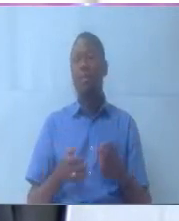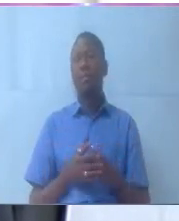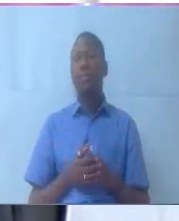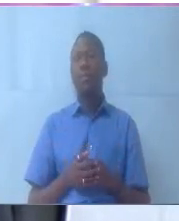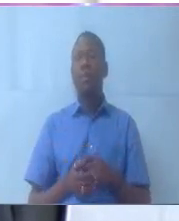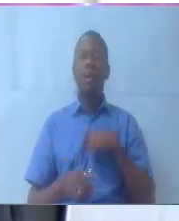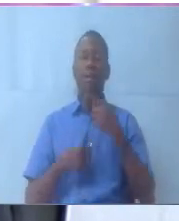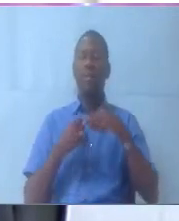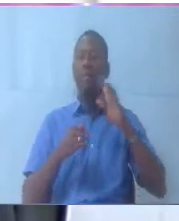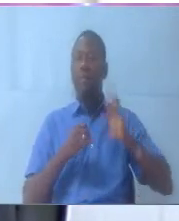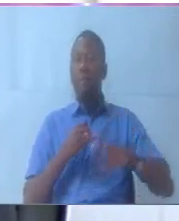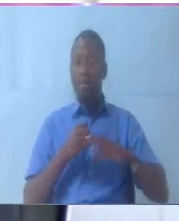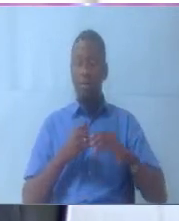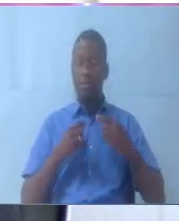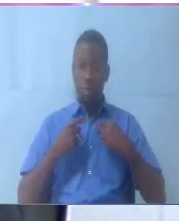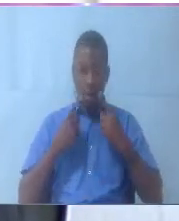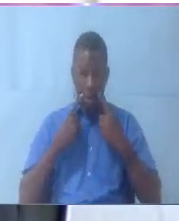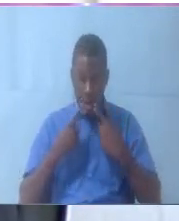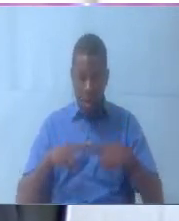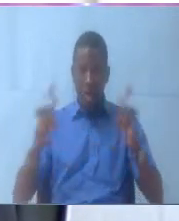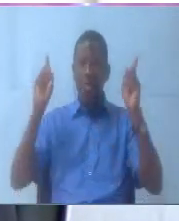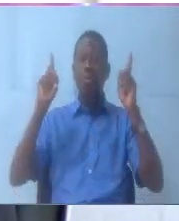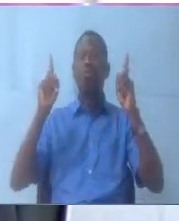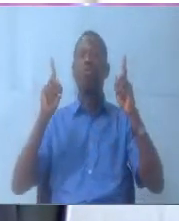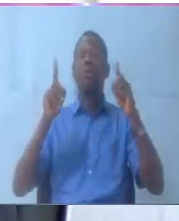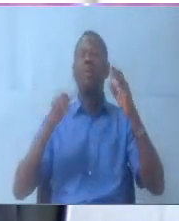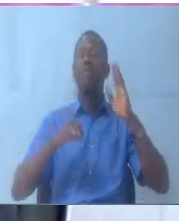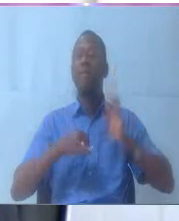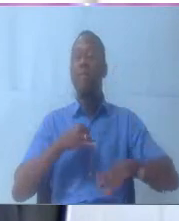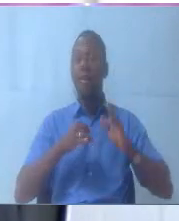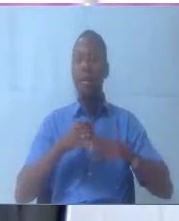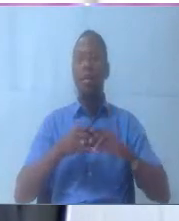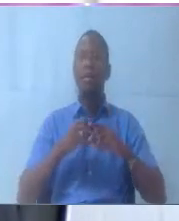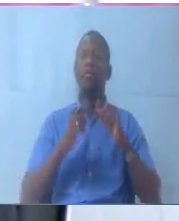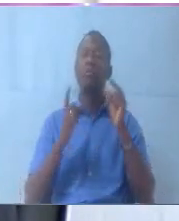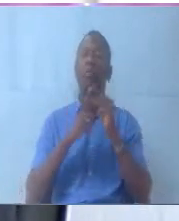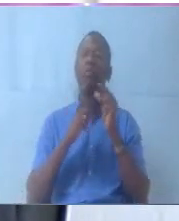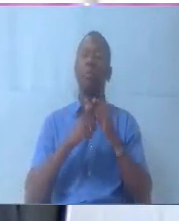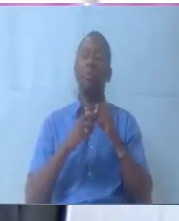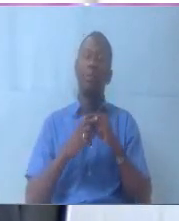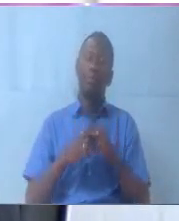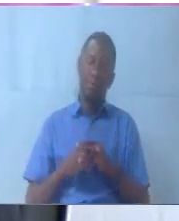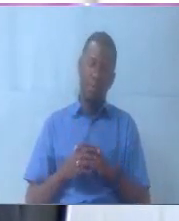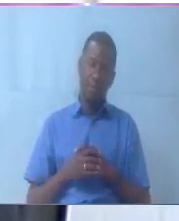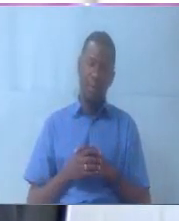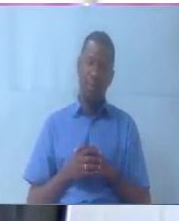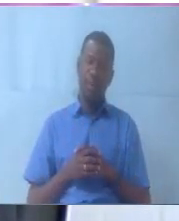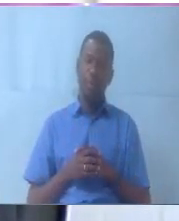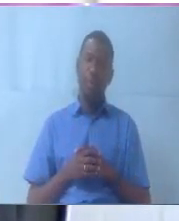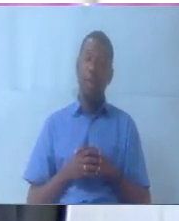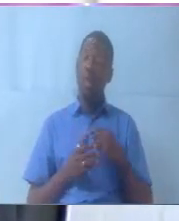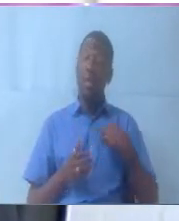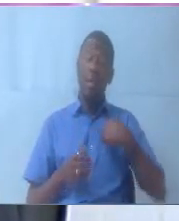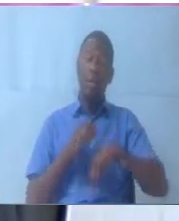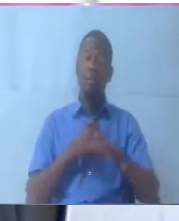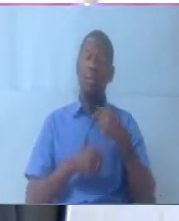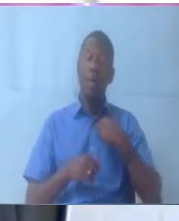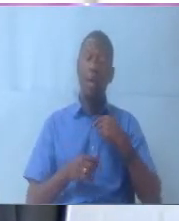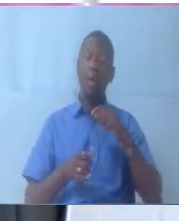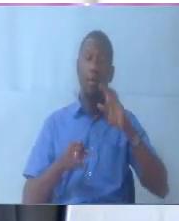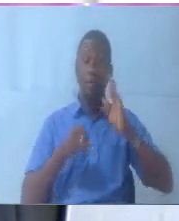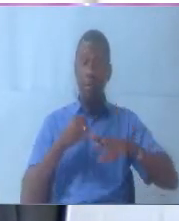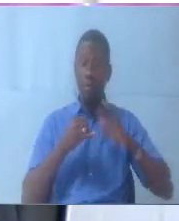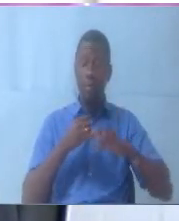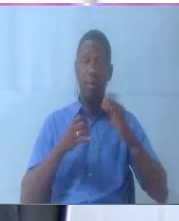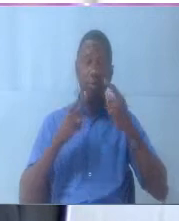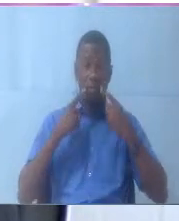delivered the judgment. Between tenata kito nyinte kao kangulu banke. In my judgment, na kito te kangulu